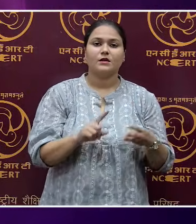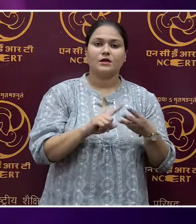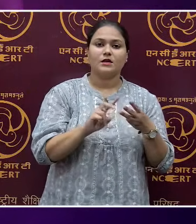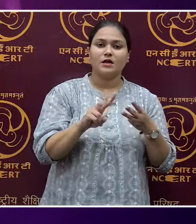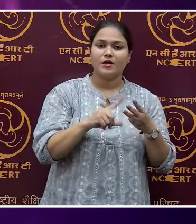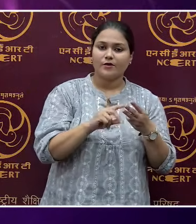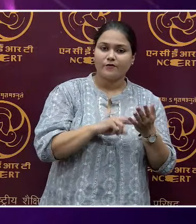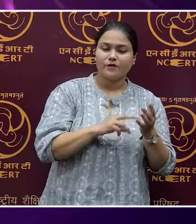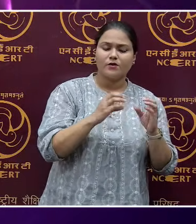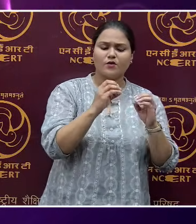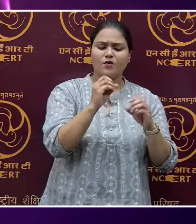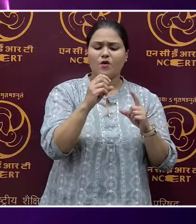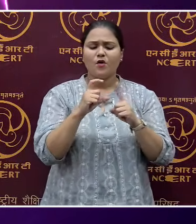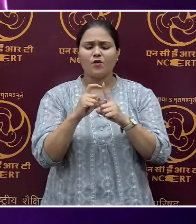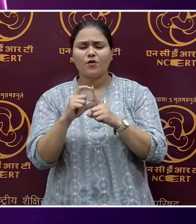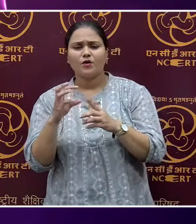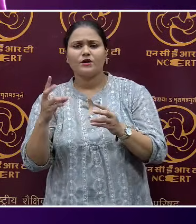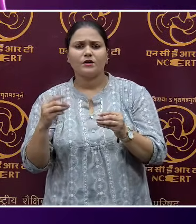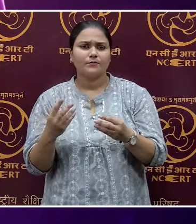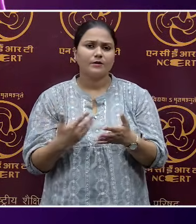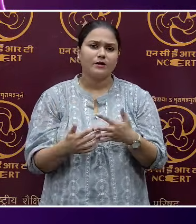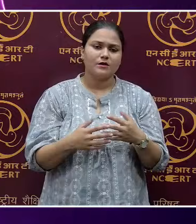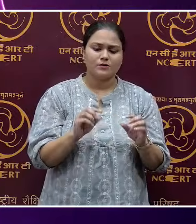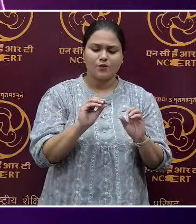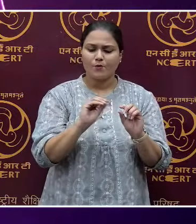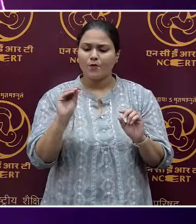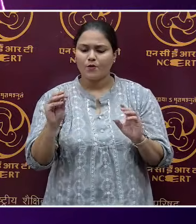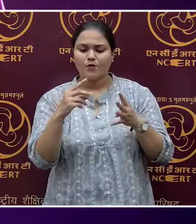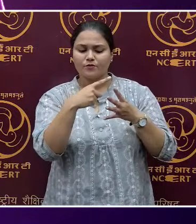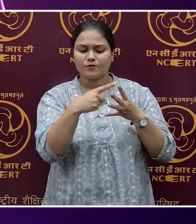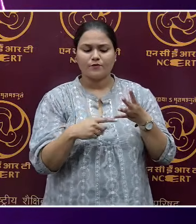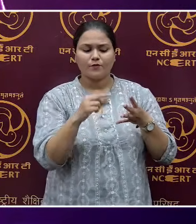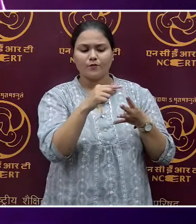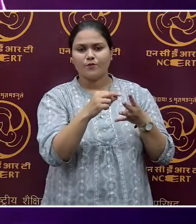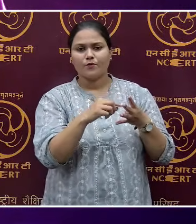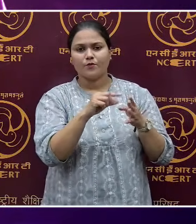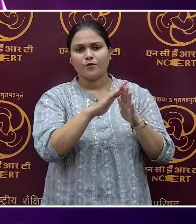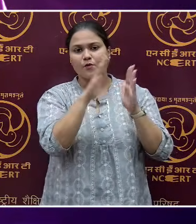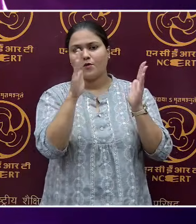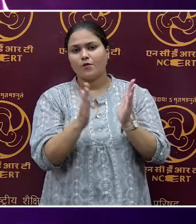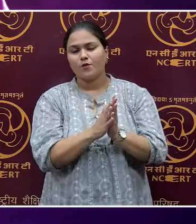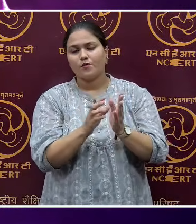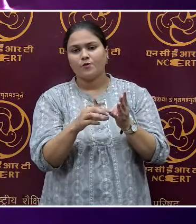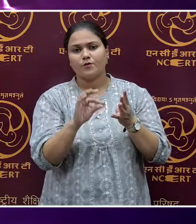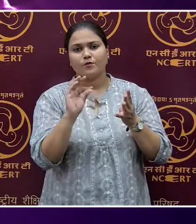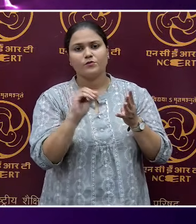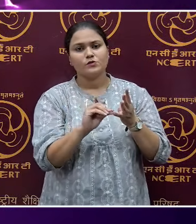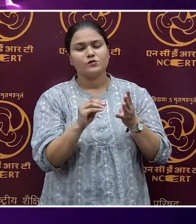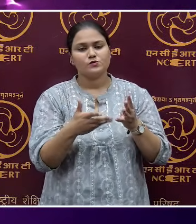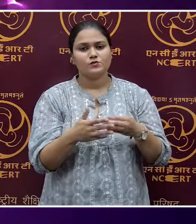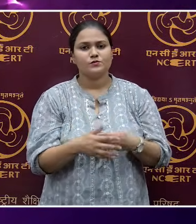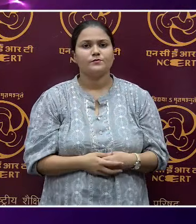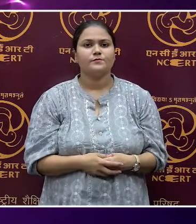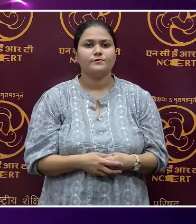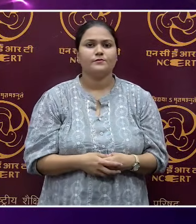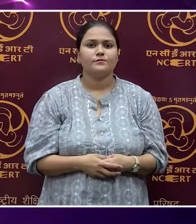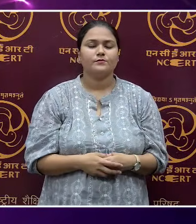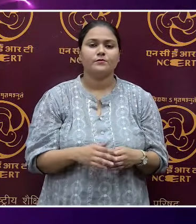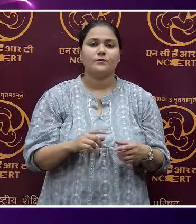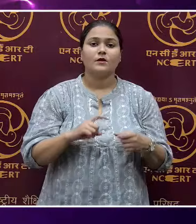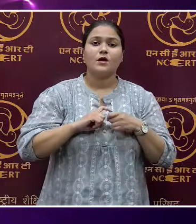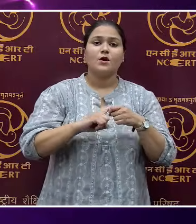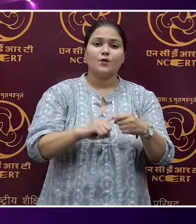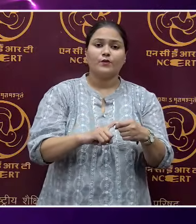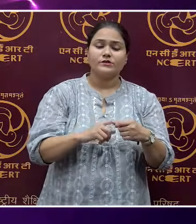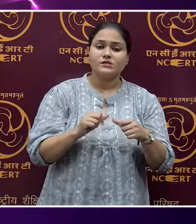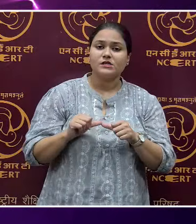Cryptography, algorithm optimization, mathematical proofs, all of the above. So right now I'm selecting all of the above. Okay. So after giving all the questions